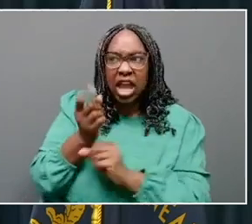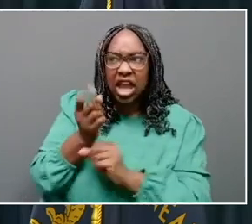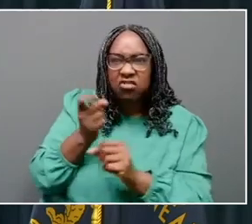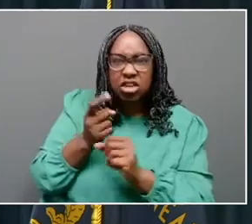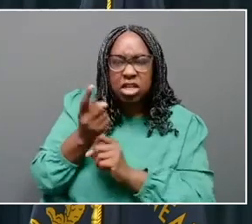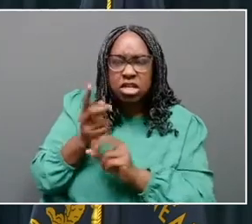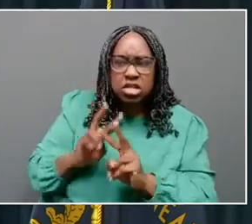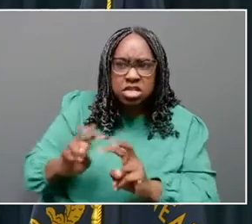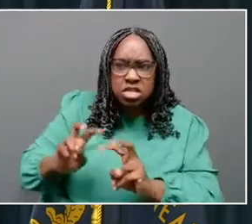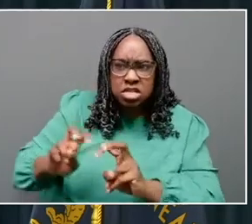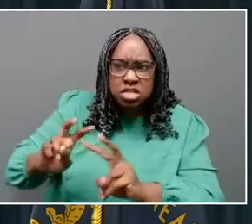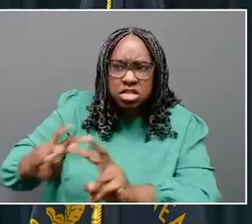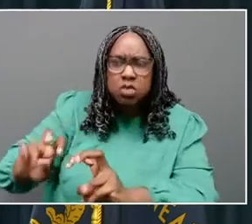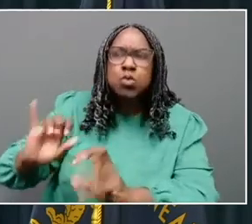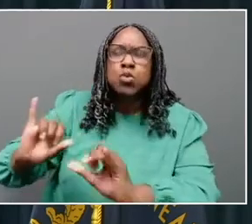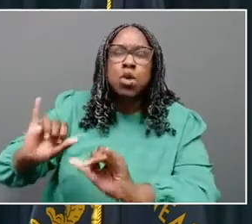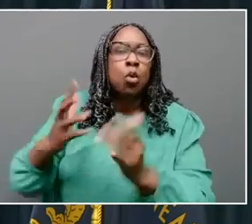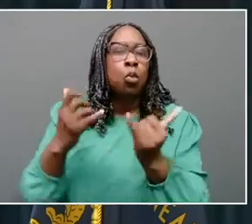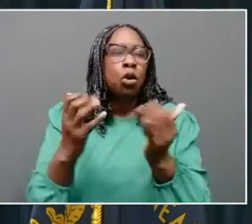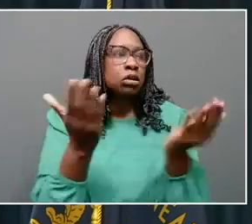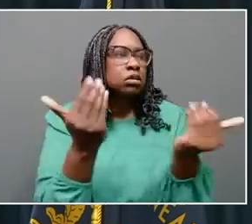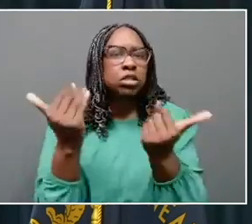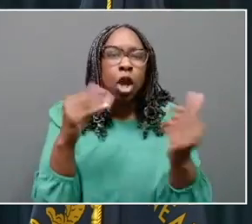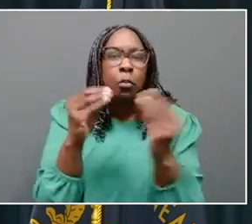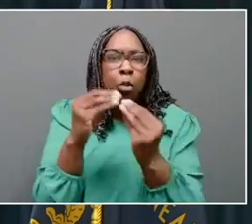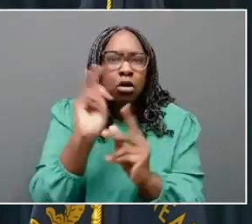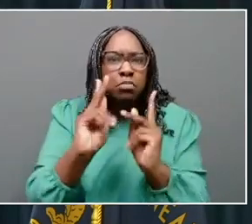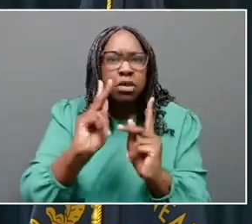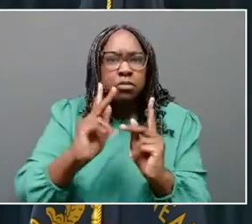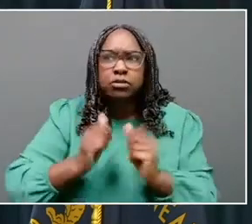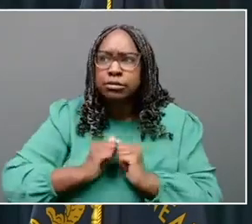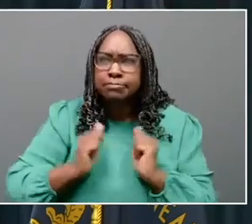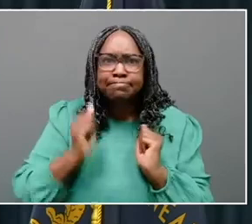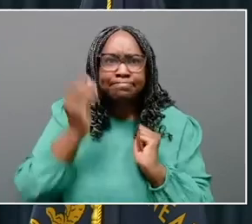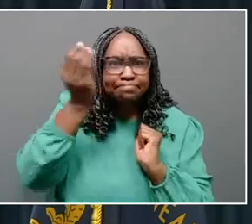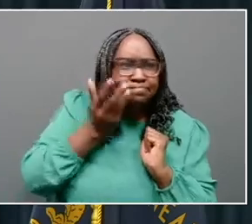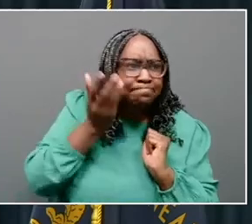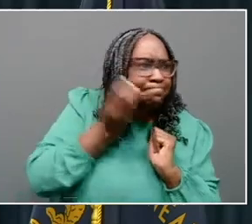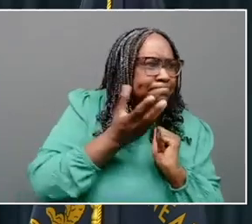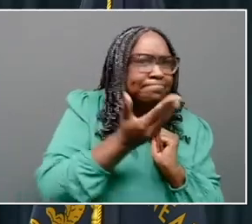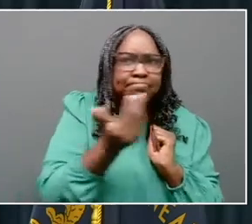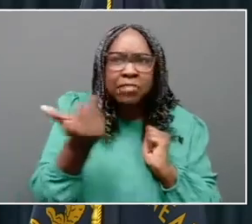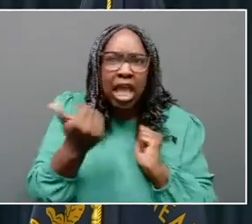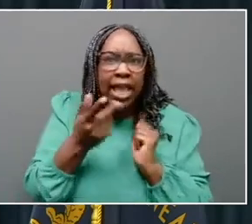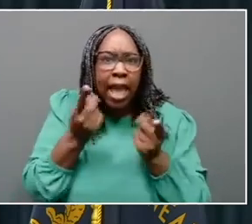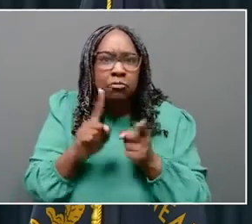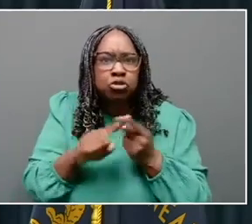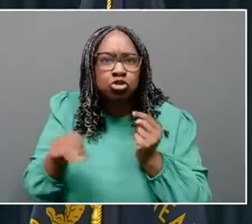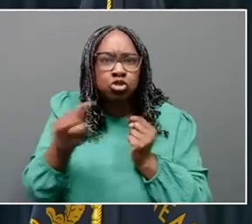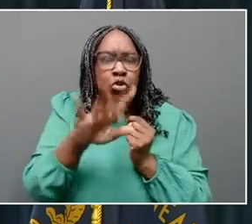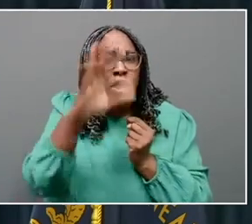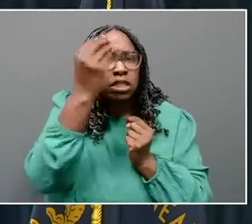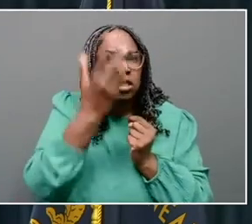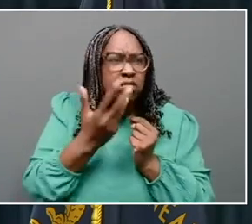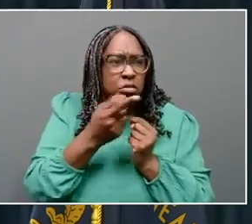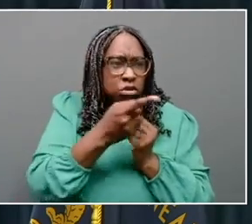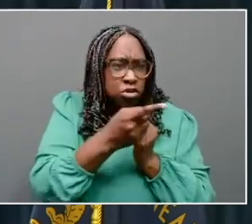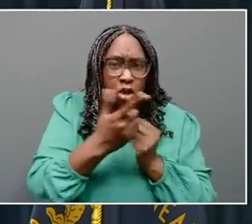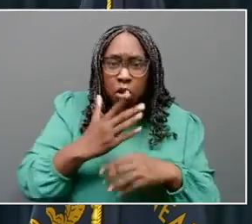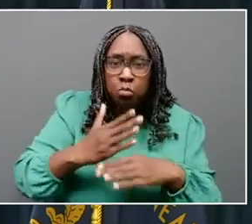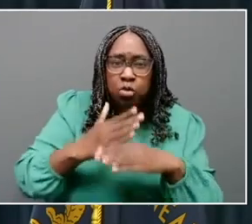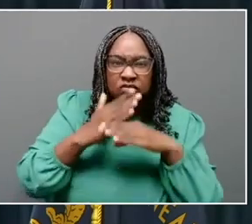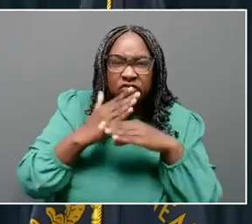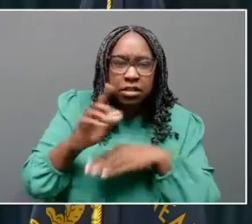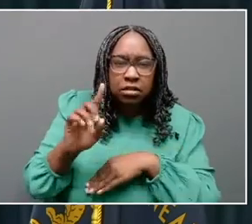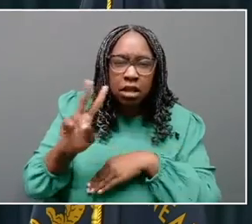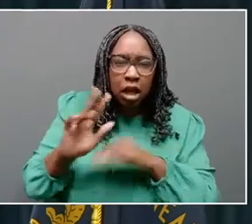coming forward. And so we'll have to analyze them as they come, both in light of how are we doing to prevent it, but also how many people